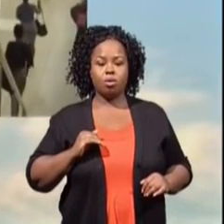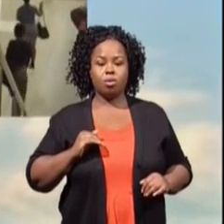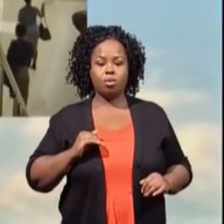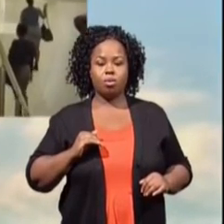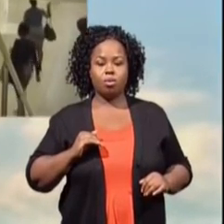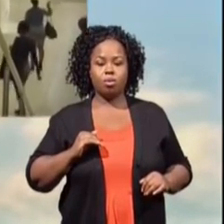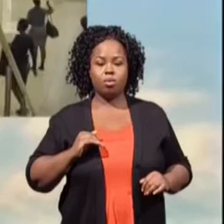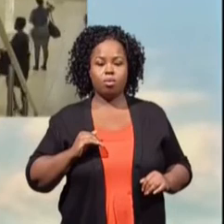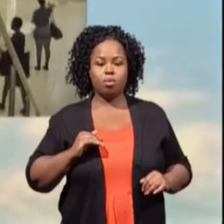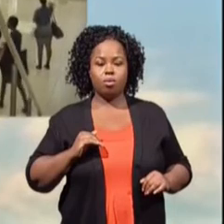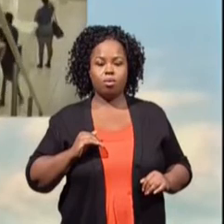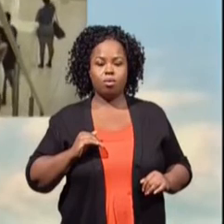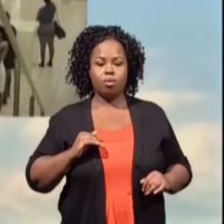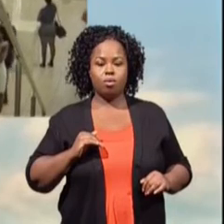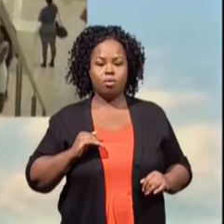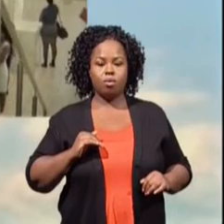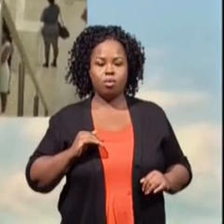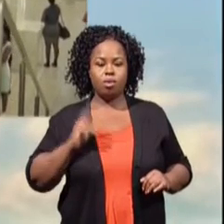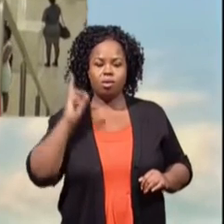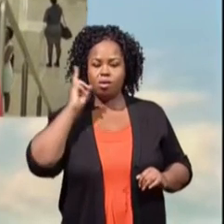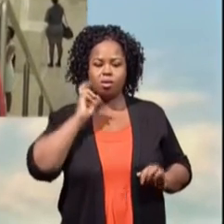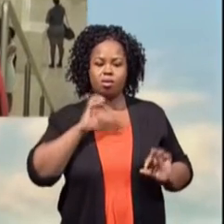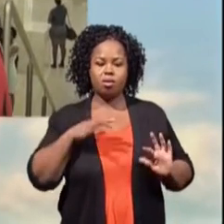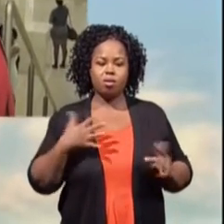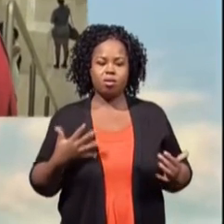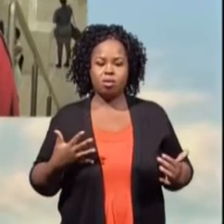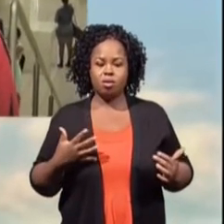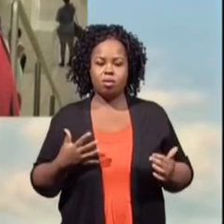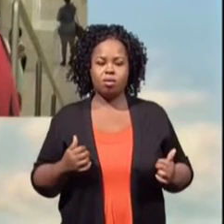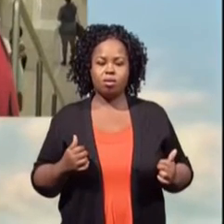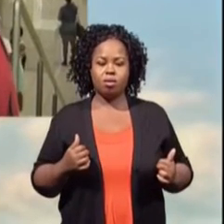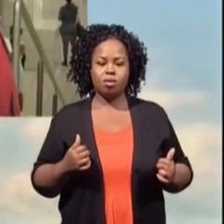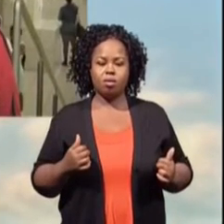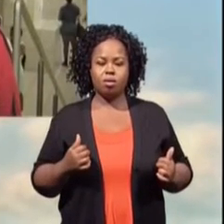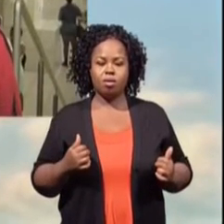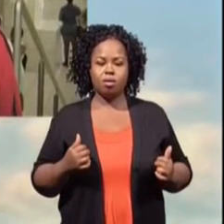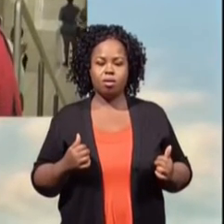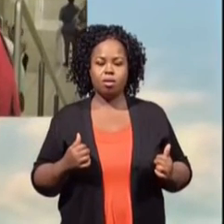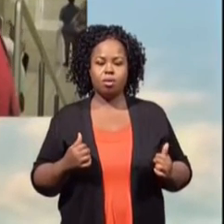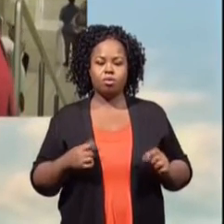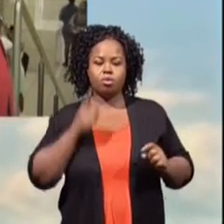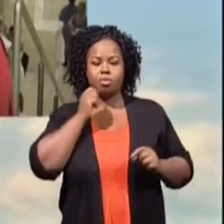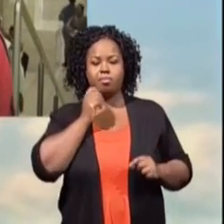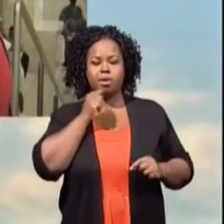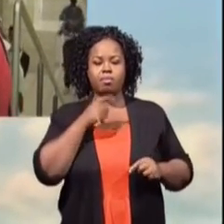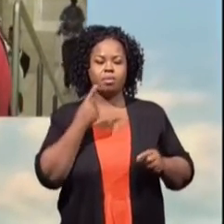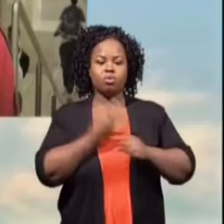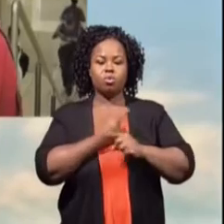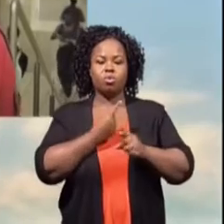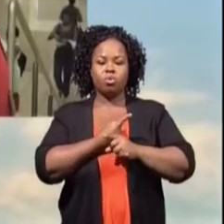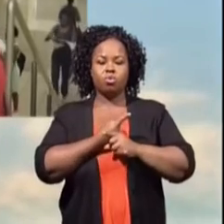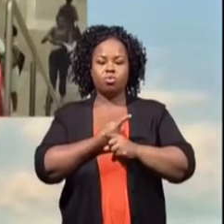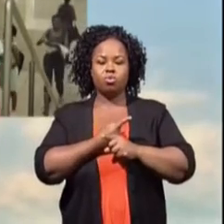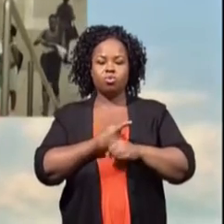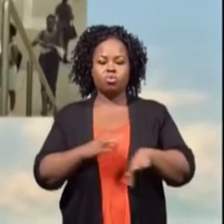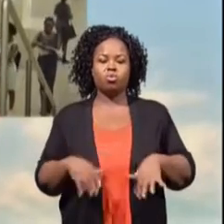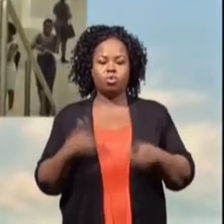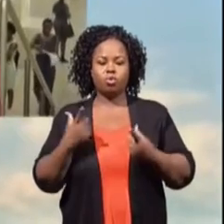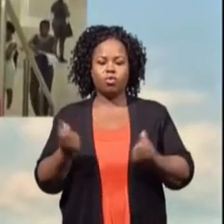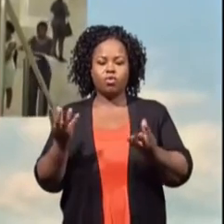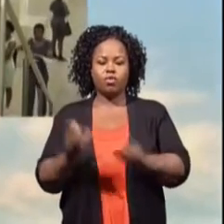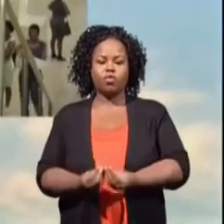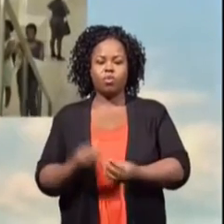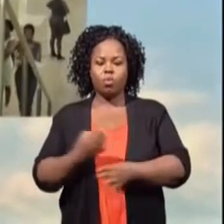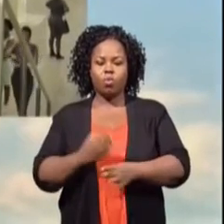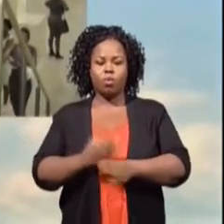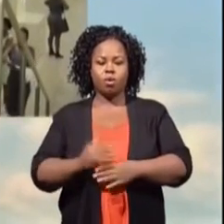le tsikolo sa nena. Evanu lava loko va endla xilo va rhanga ku barizina va hleketa hi xona se va